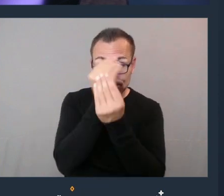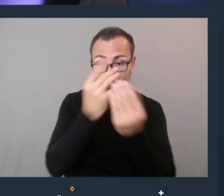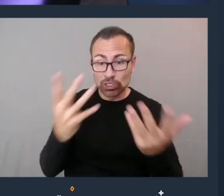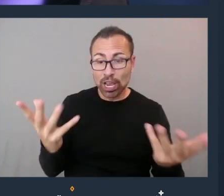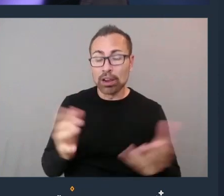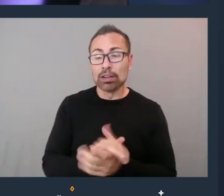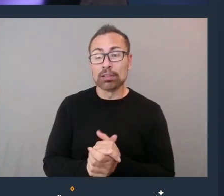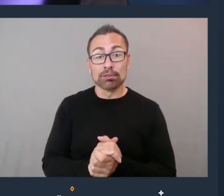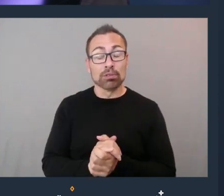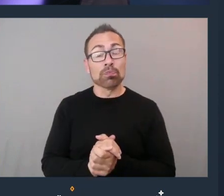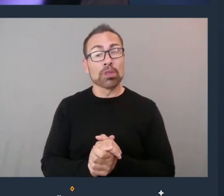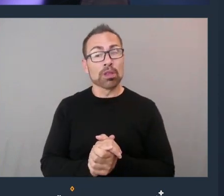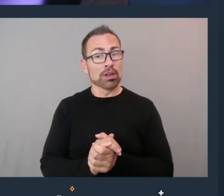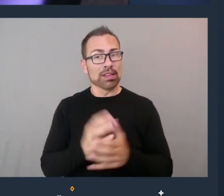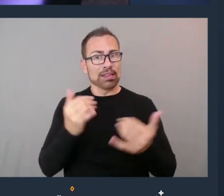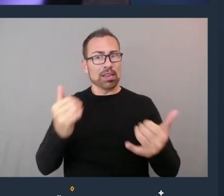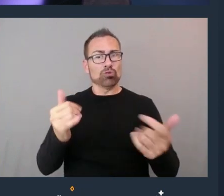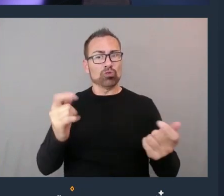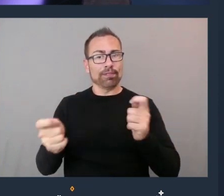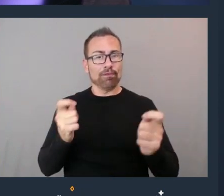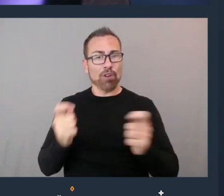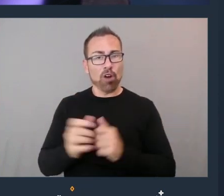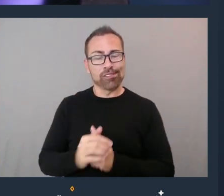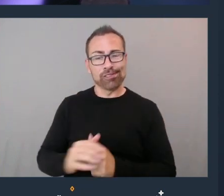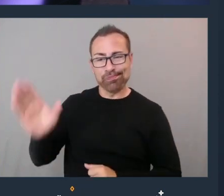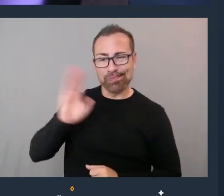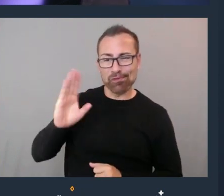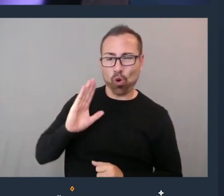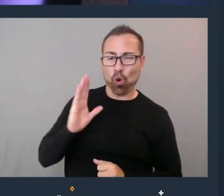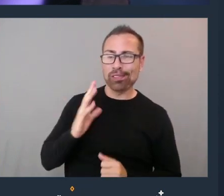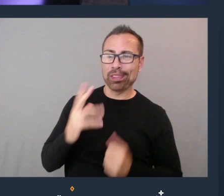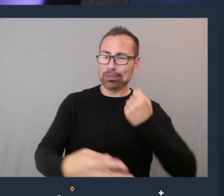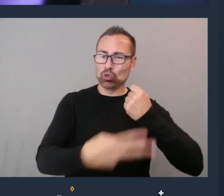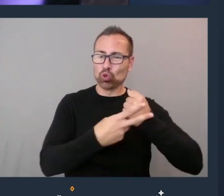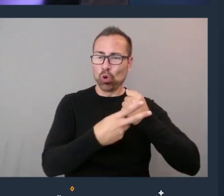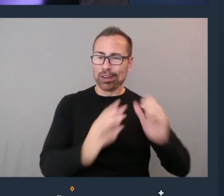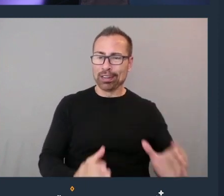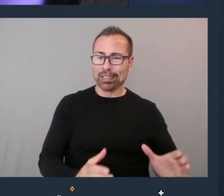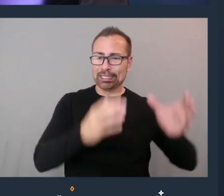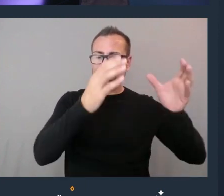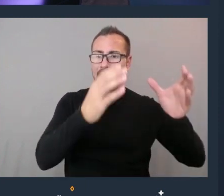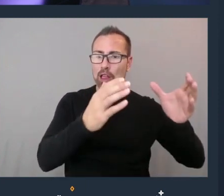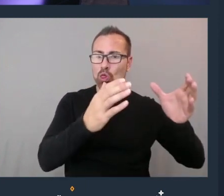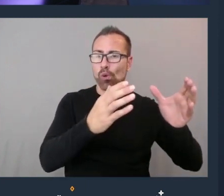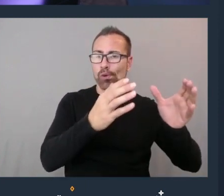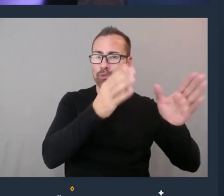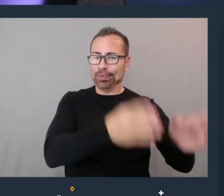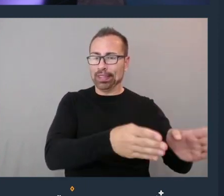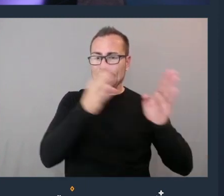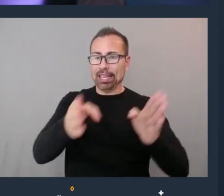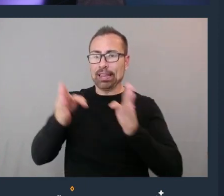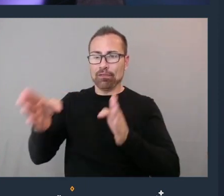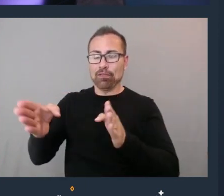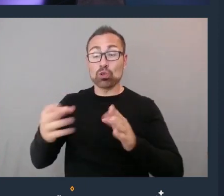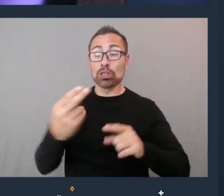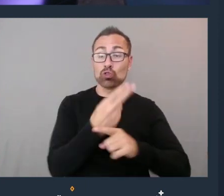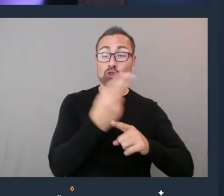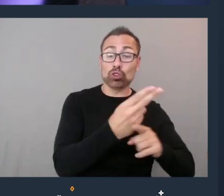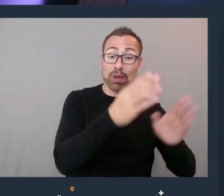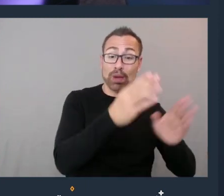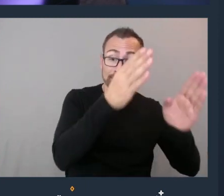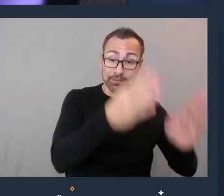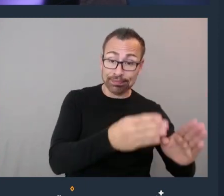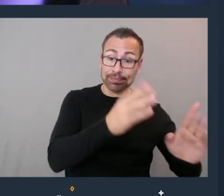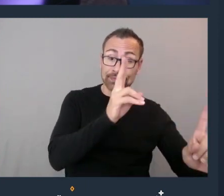that data sets are provisioned sort of individually in silos that are used by individual applications. But today, with so many more applications